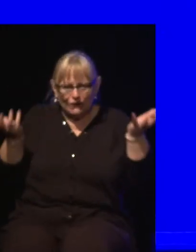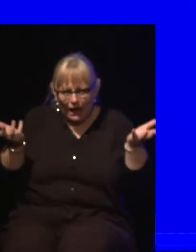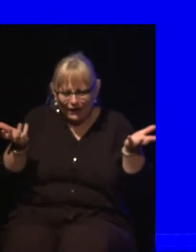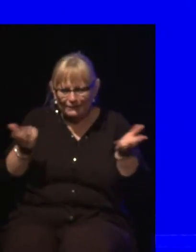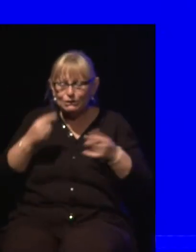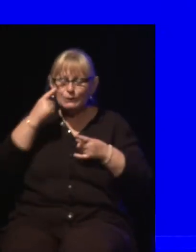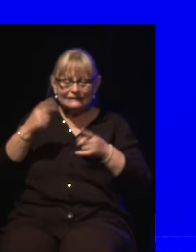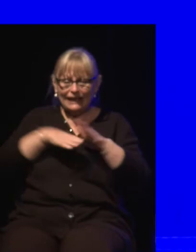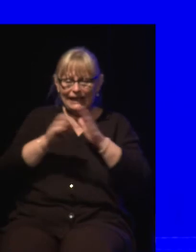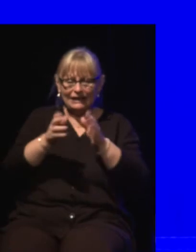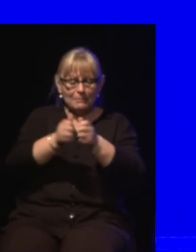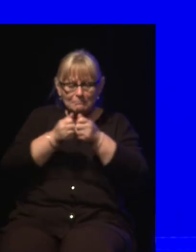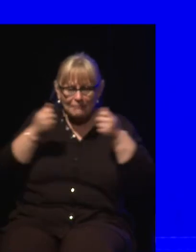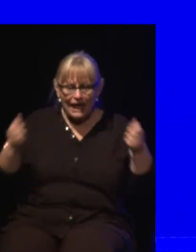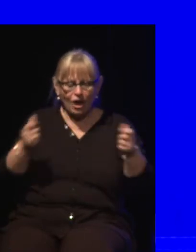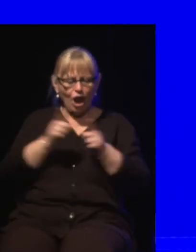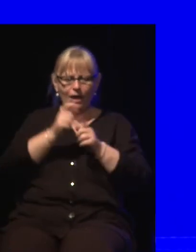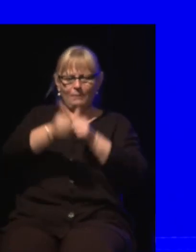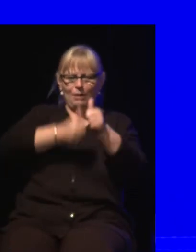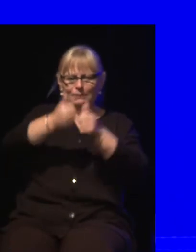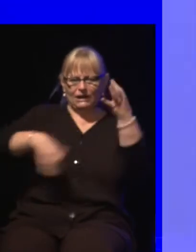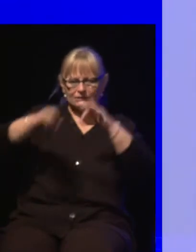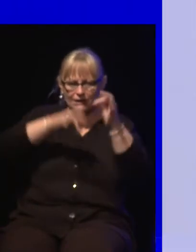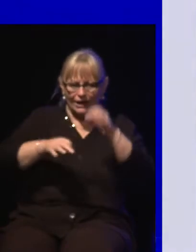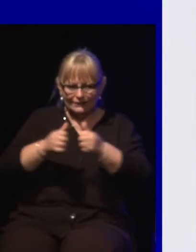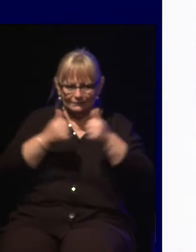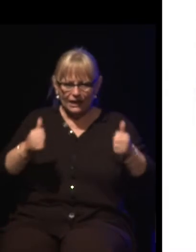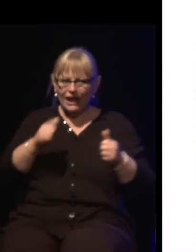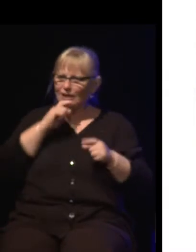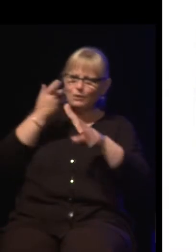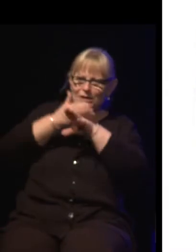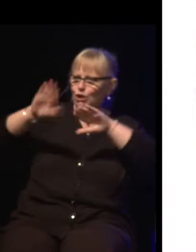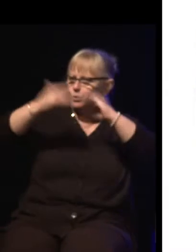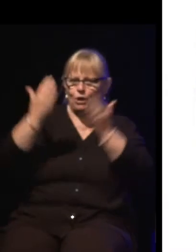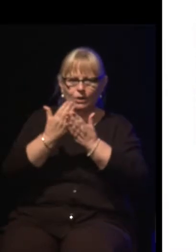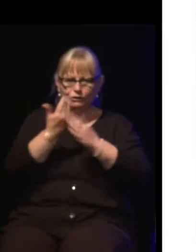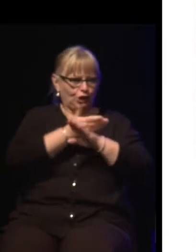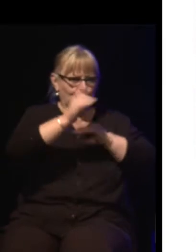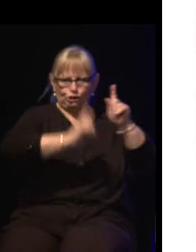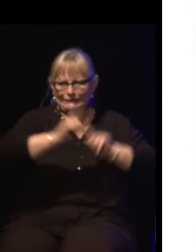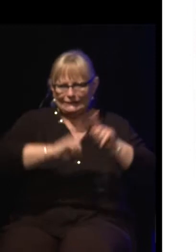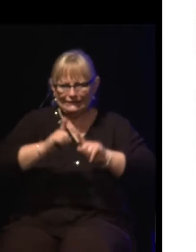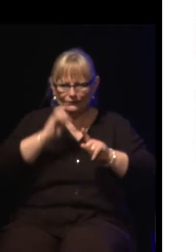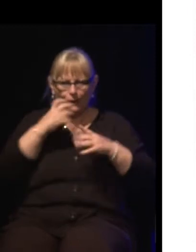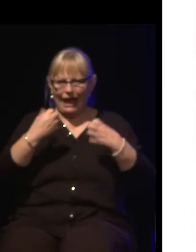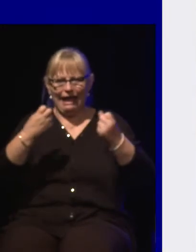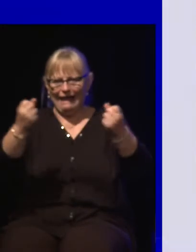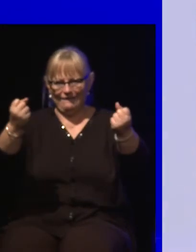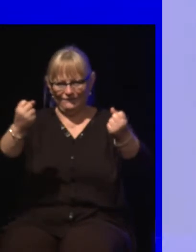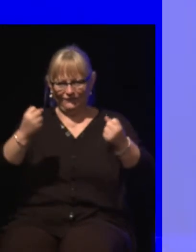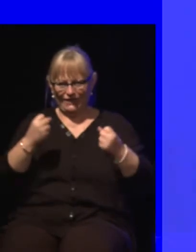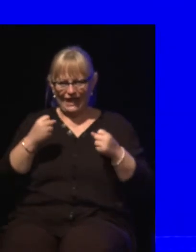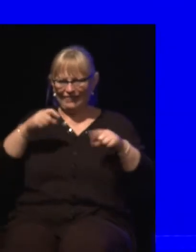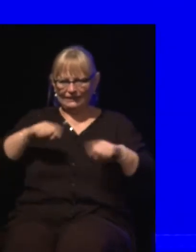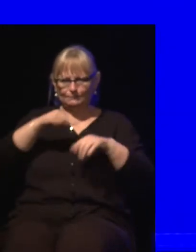see this in every magazine, like Popular Science and everything. The new worlds are possible, new cities are possible. Anything is possible at this